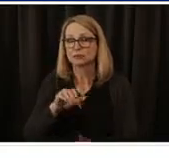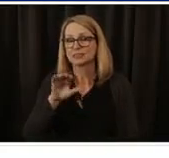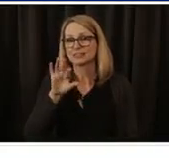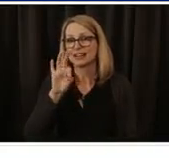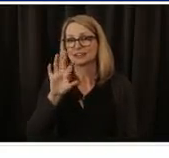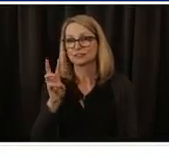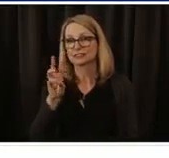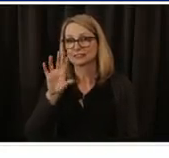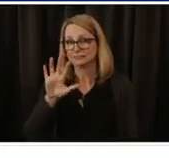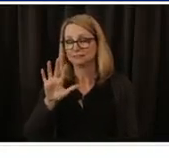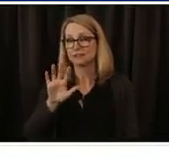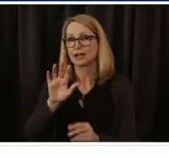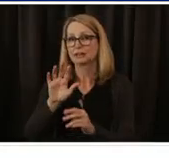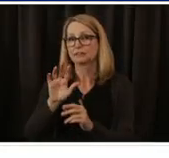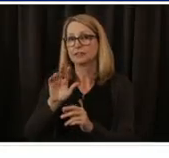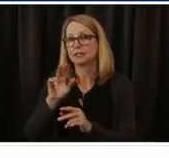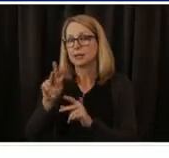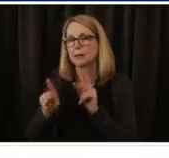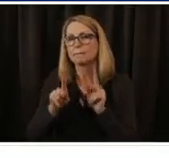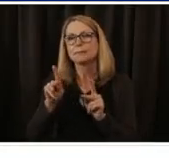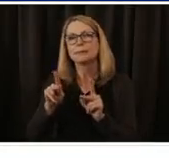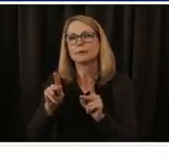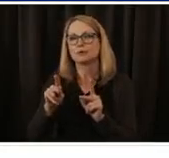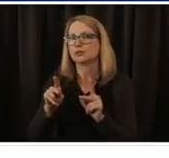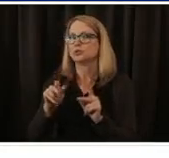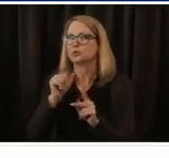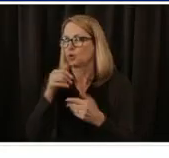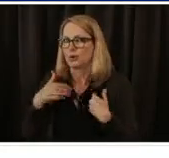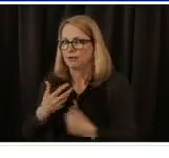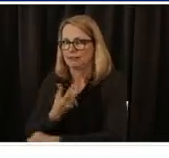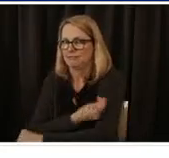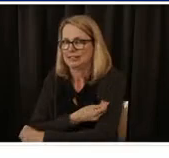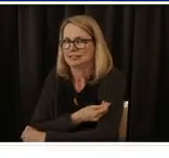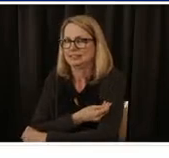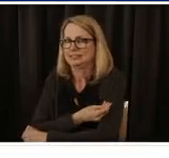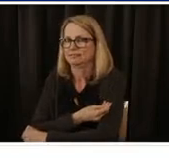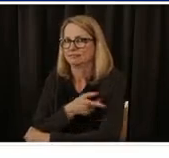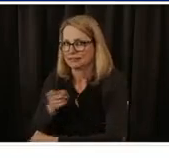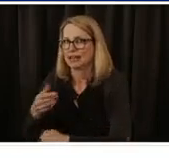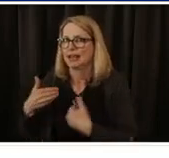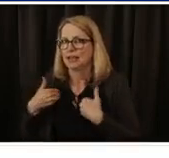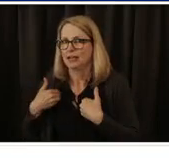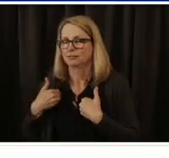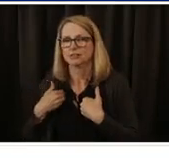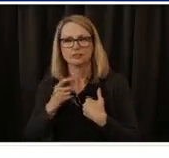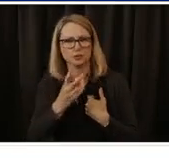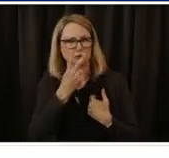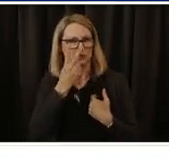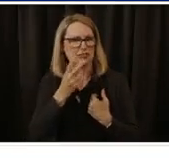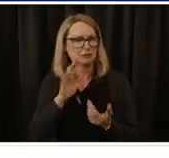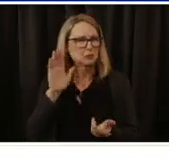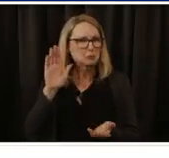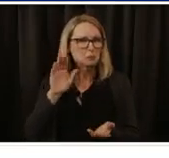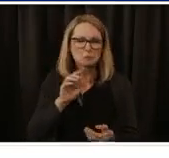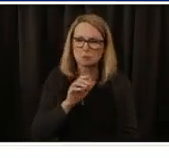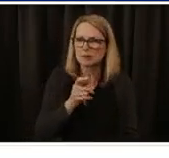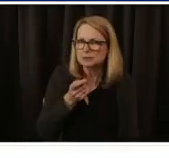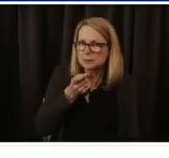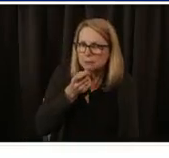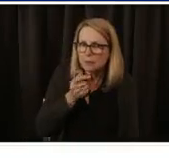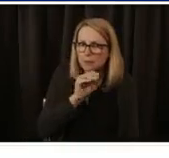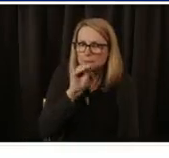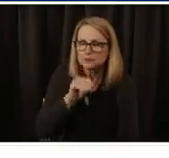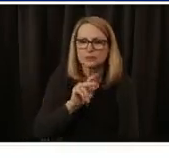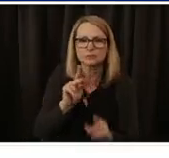106,965 cases occurred among all people. So you can see here that a very small percentage of the cases that are occurring in the state are occurring